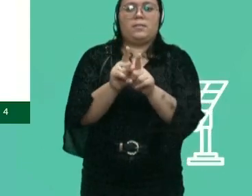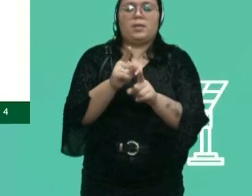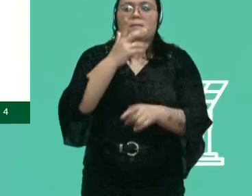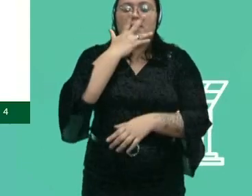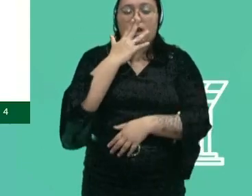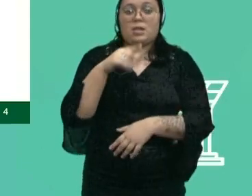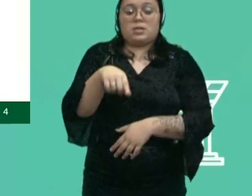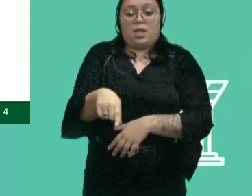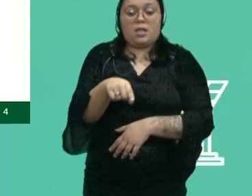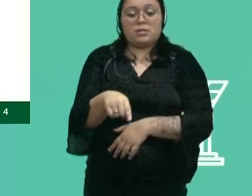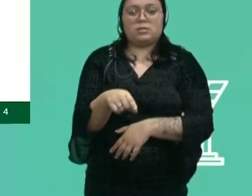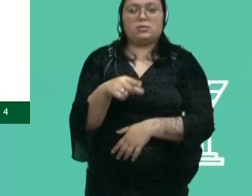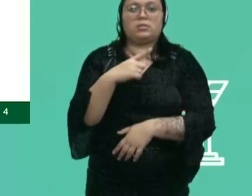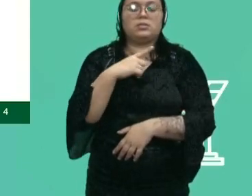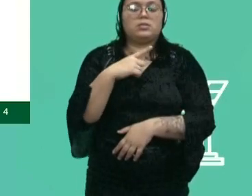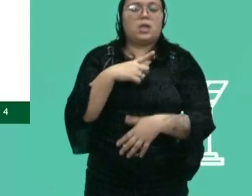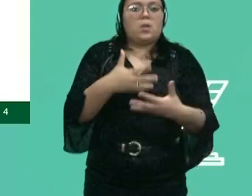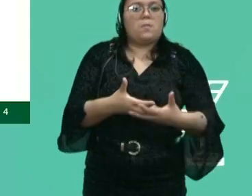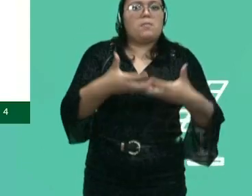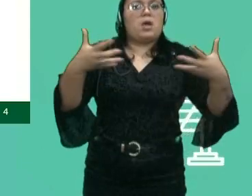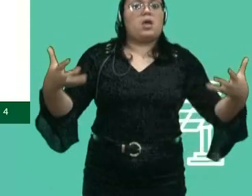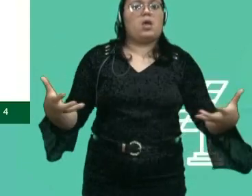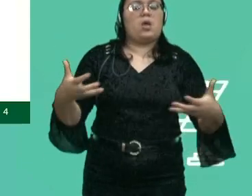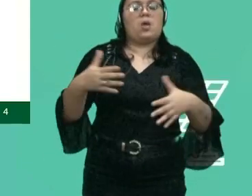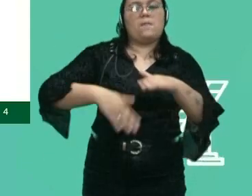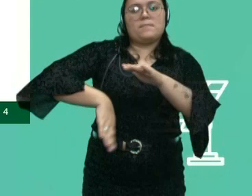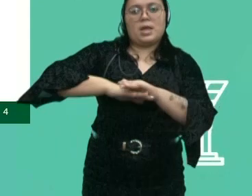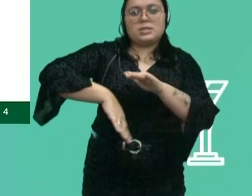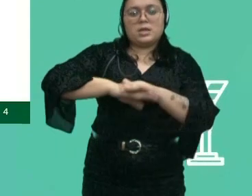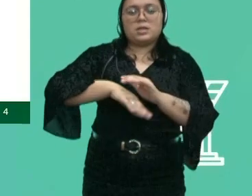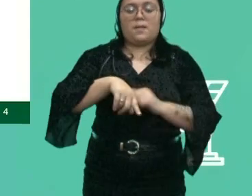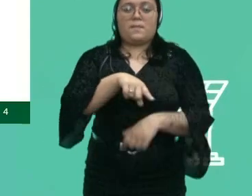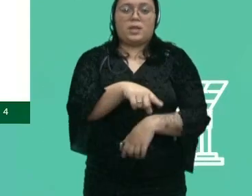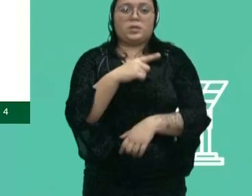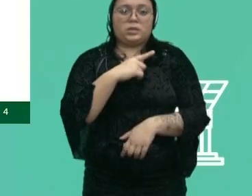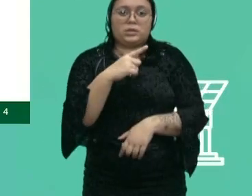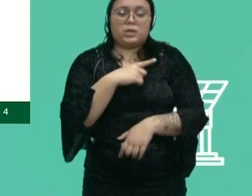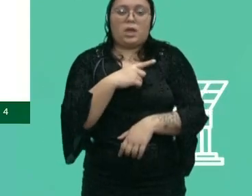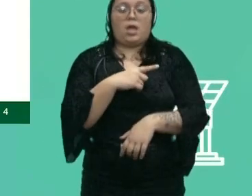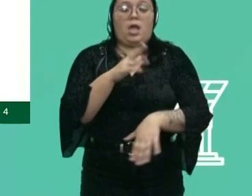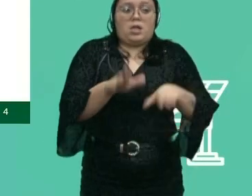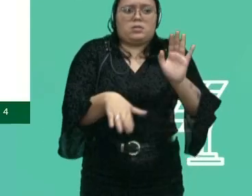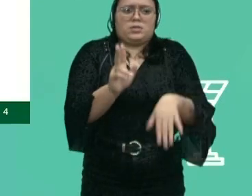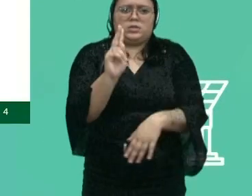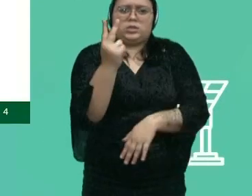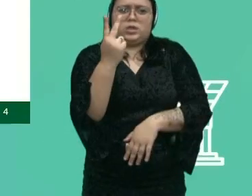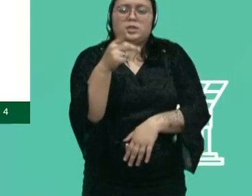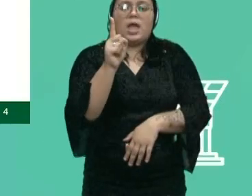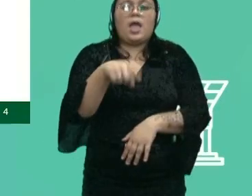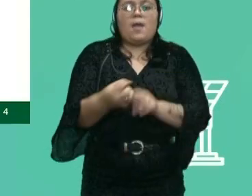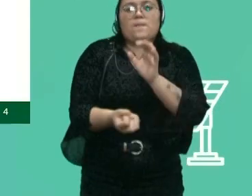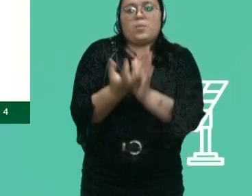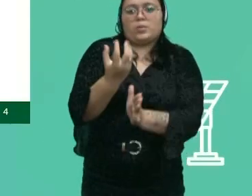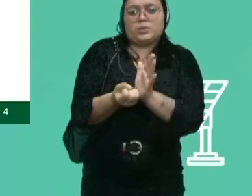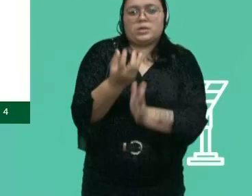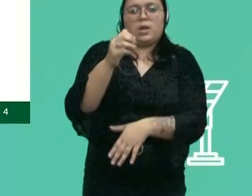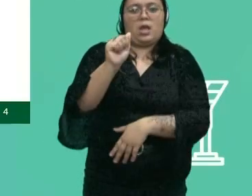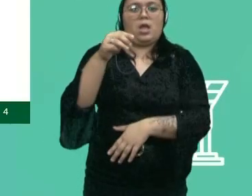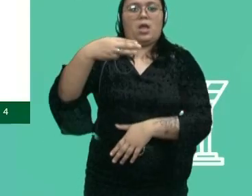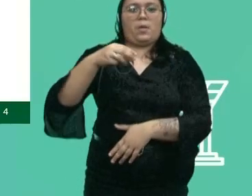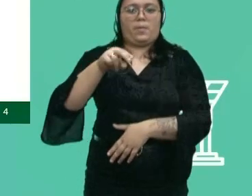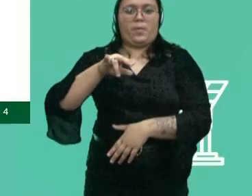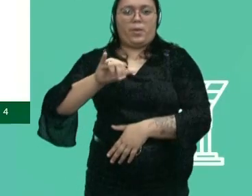largest. And most of that hydrogen is for refining, ammonia production. But most of the regions within the US have